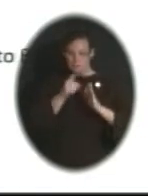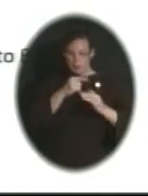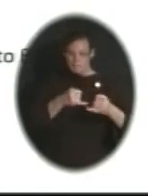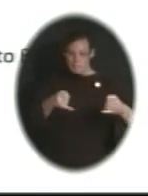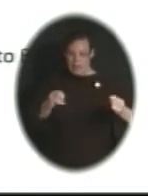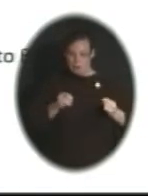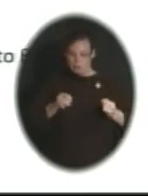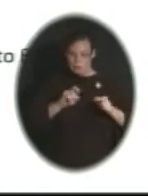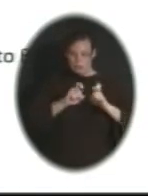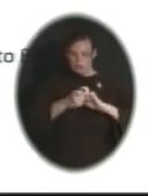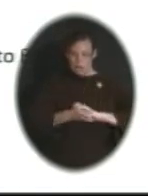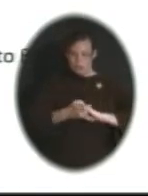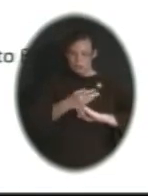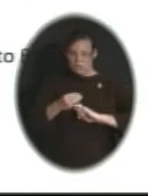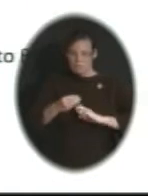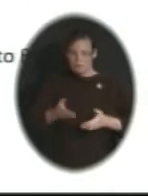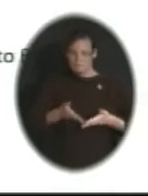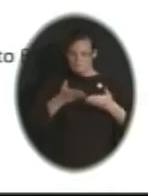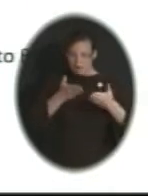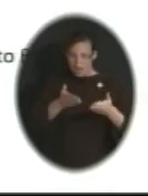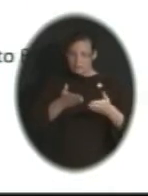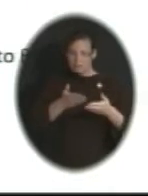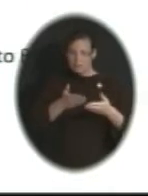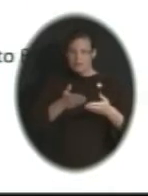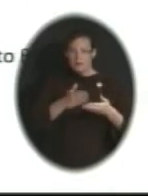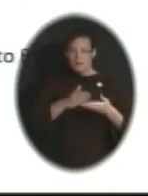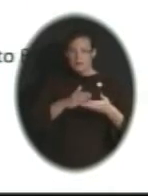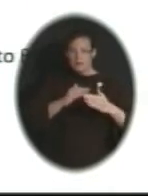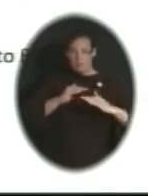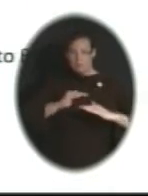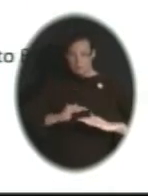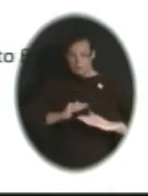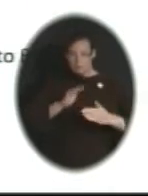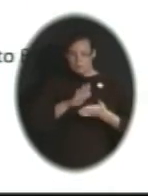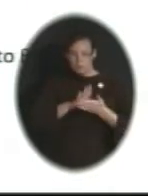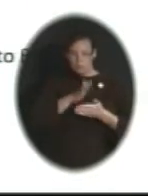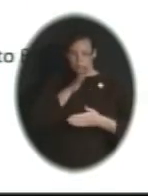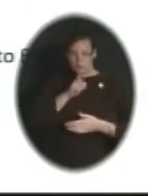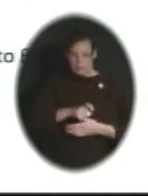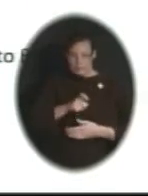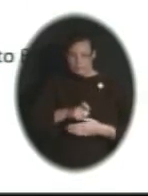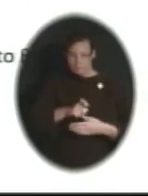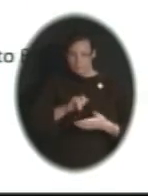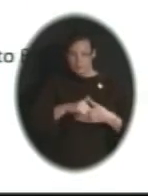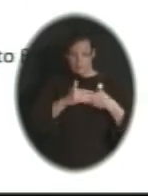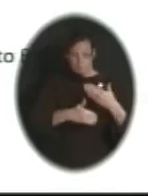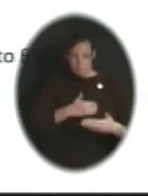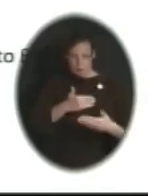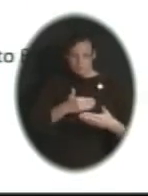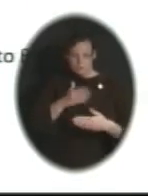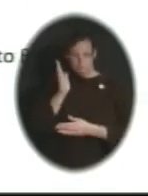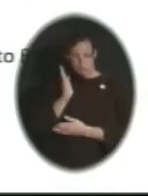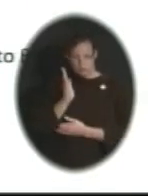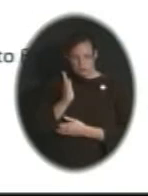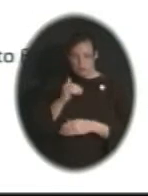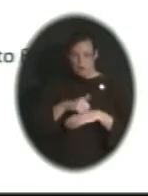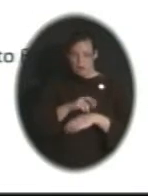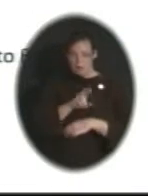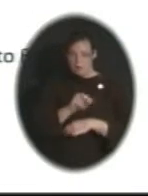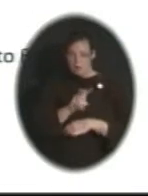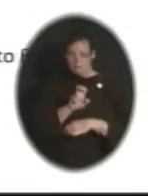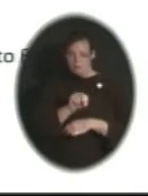boundary changes and actually provide the relief these schools are going to need. That process is presentations